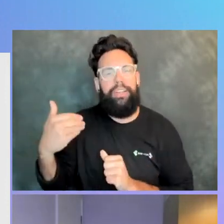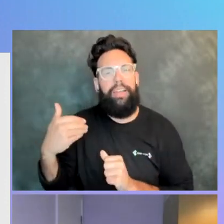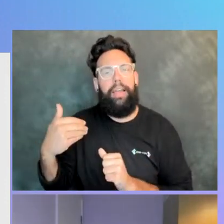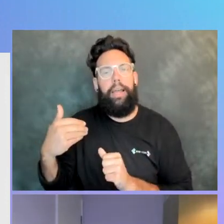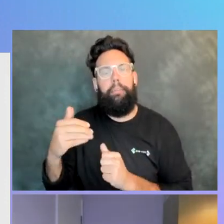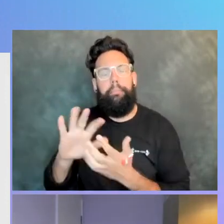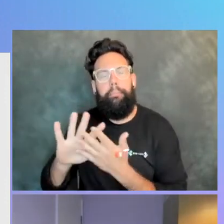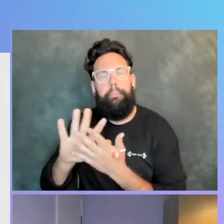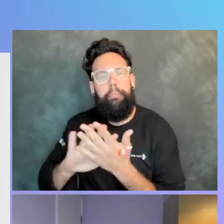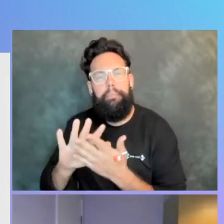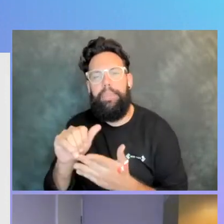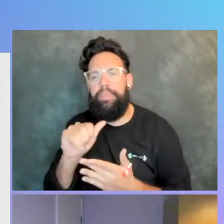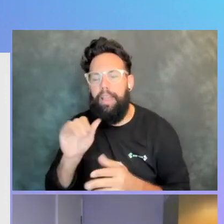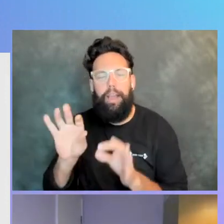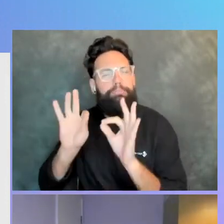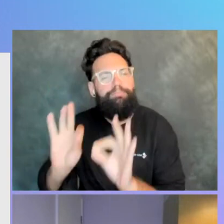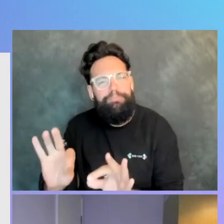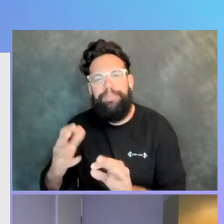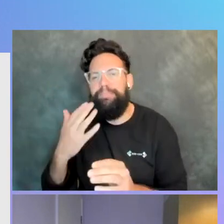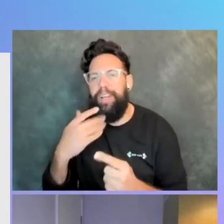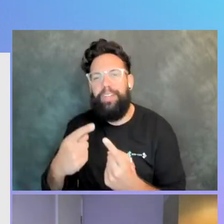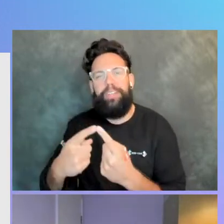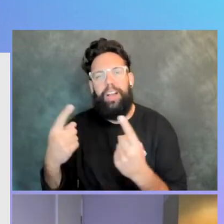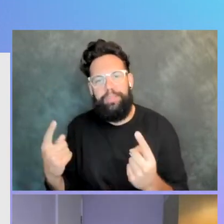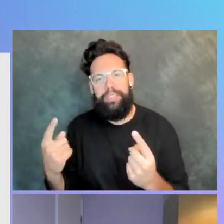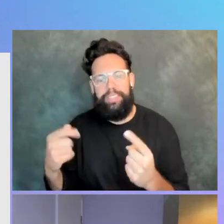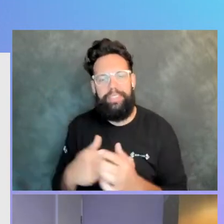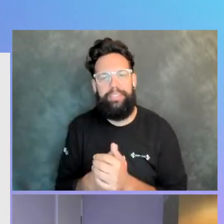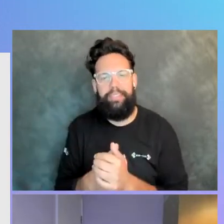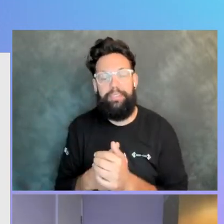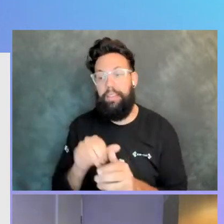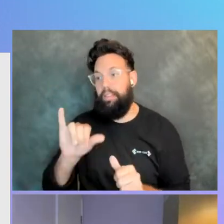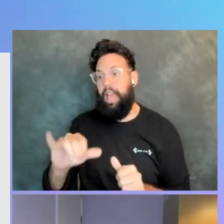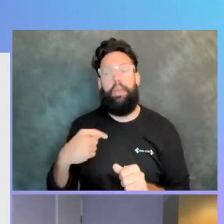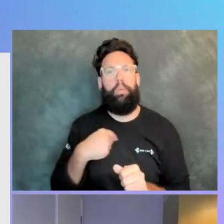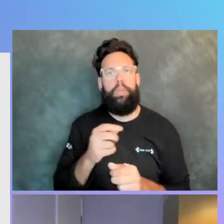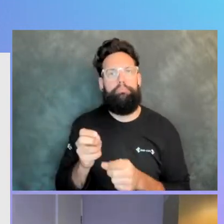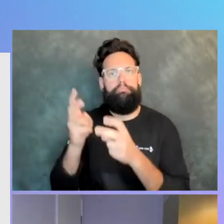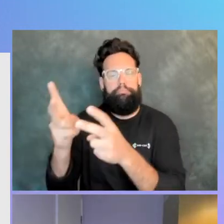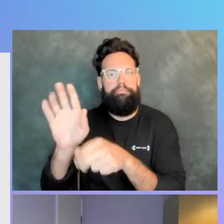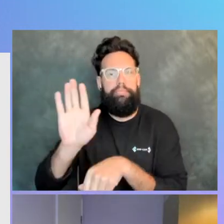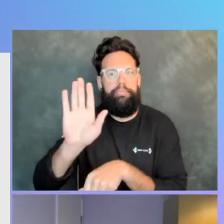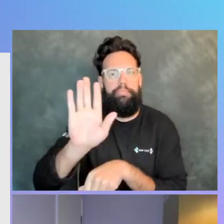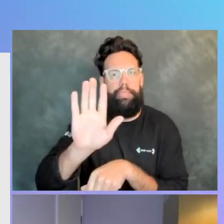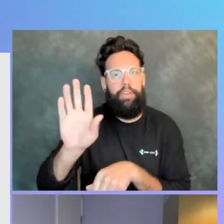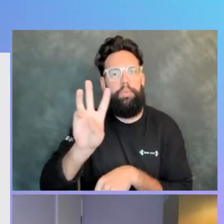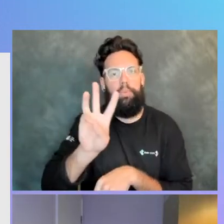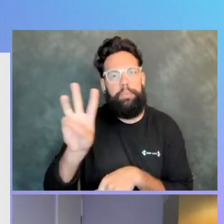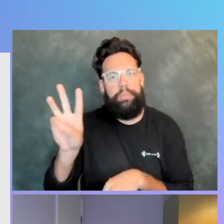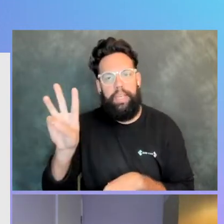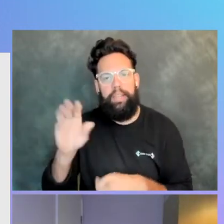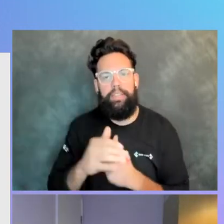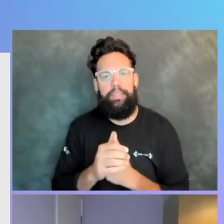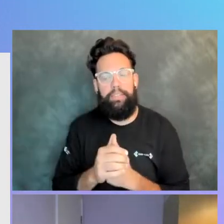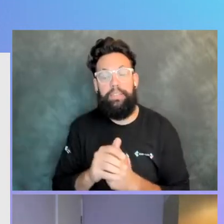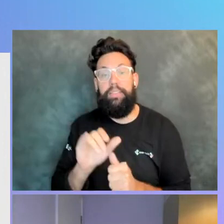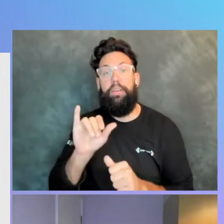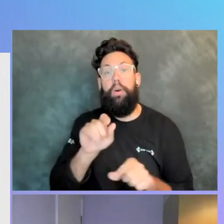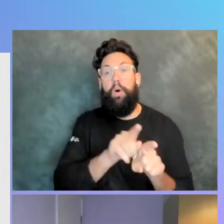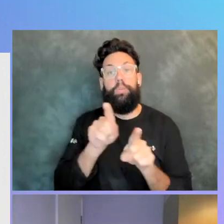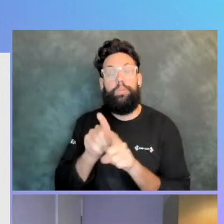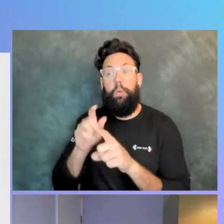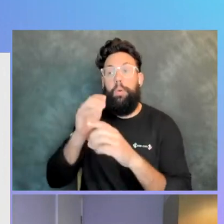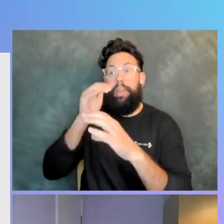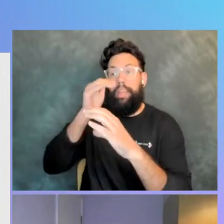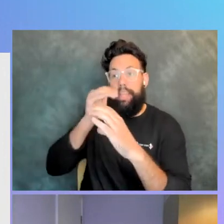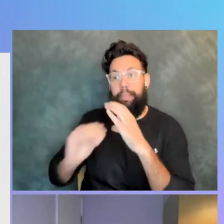This was on their website itself before redeeming, but it was also found in the automated email that links the